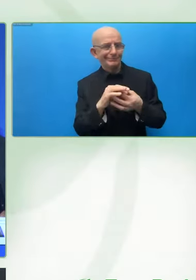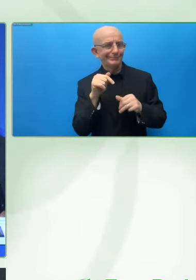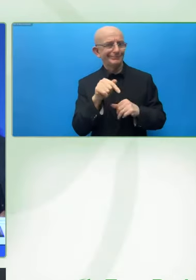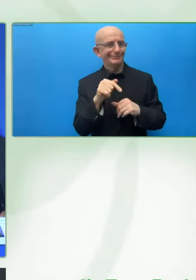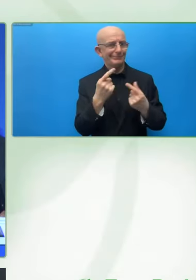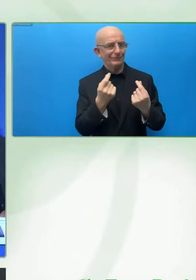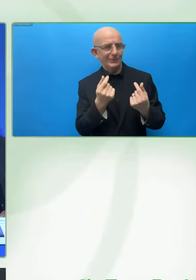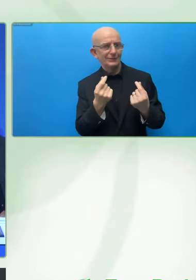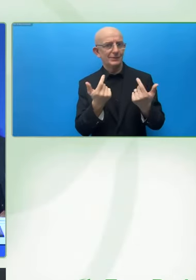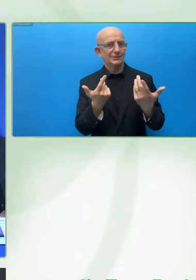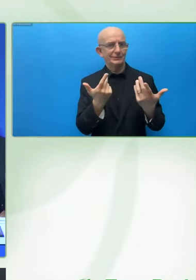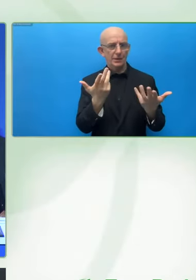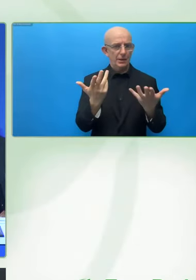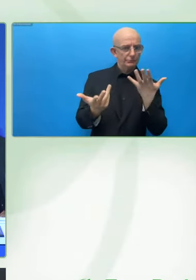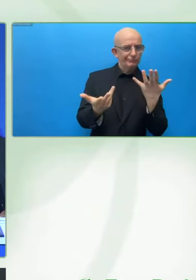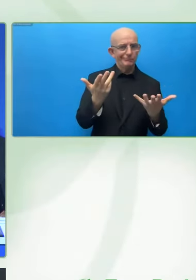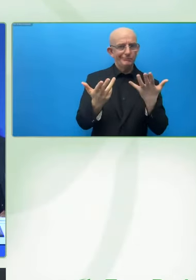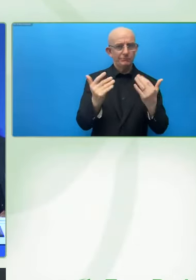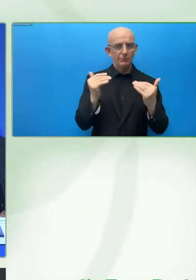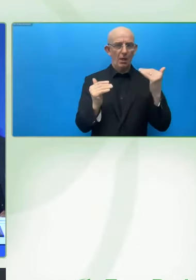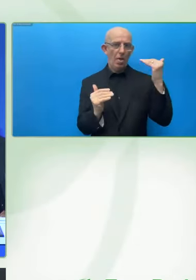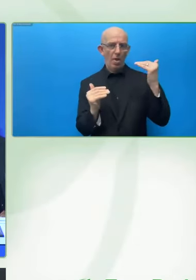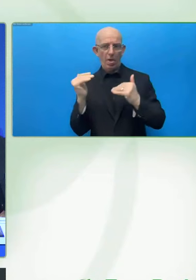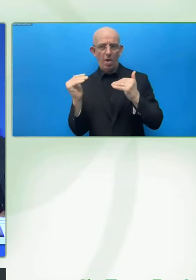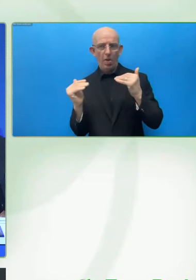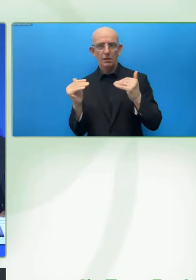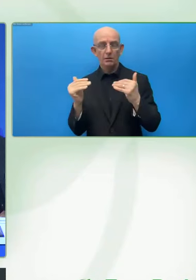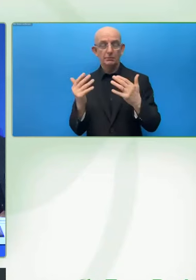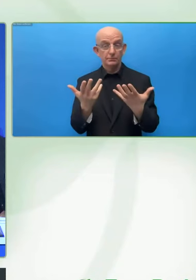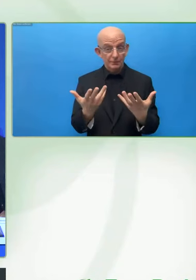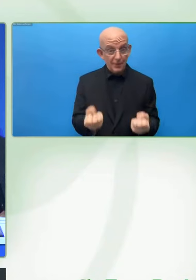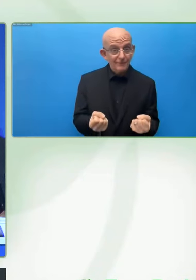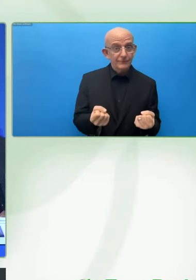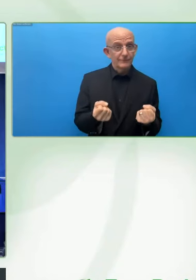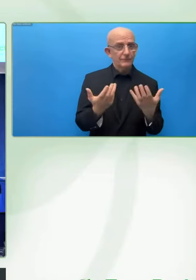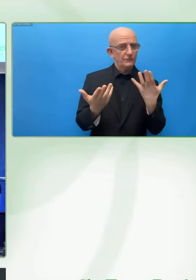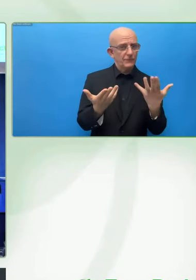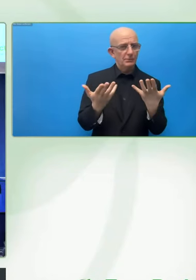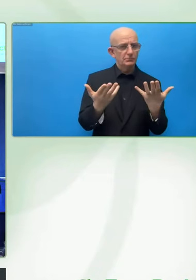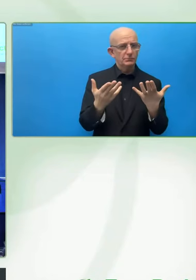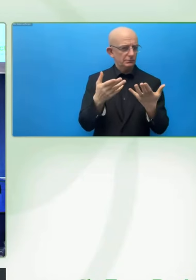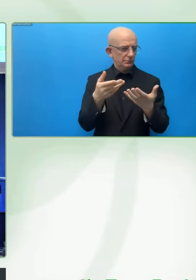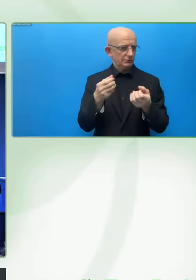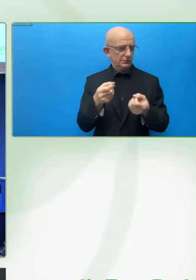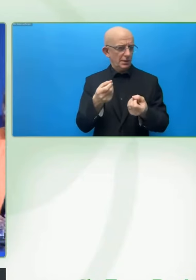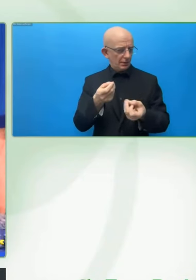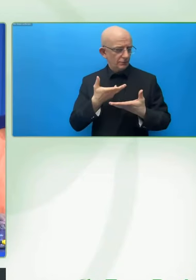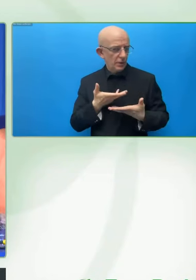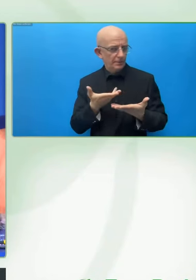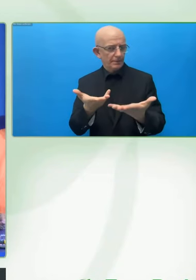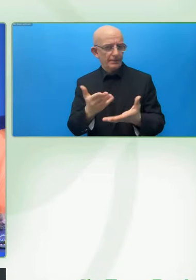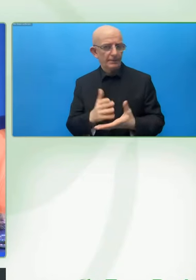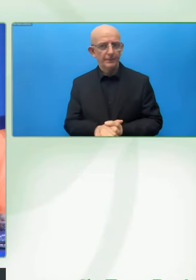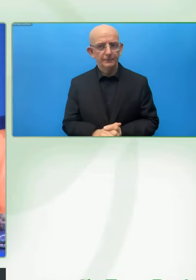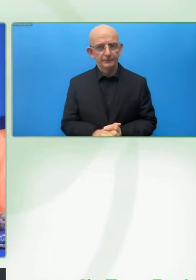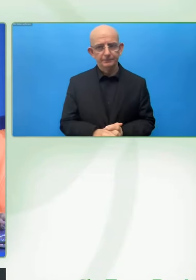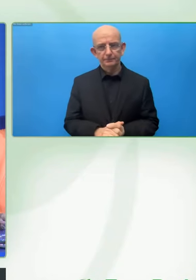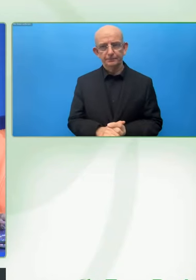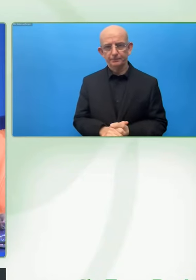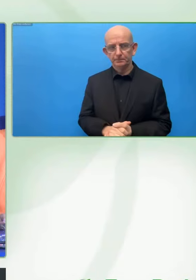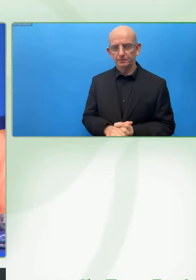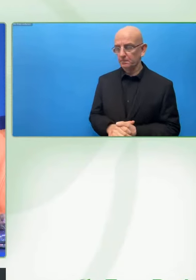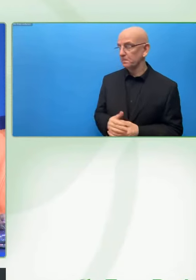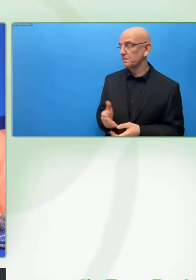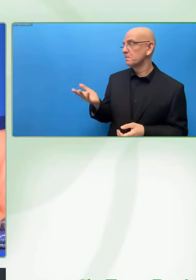Okay. So, we are very familiar and very aware of this